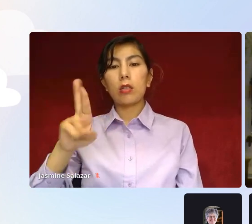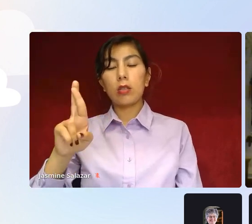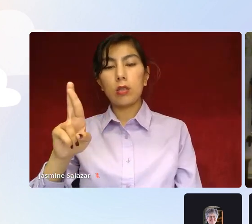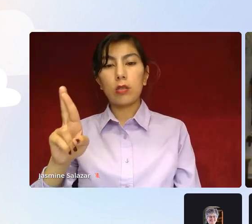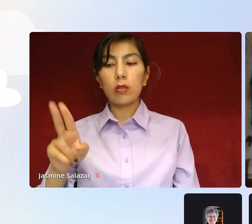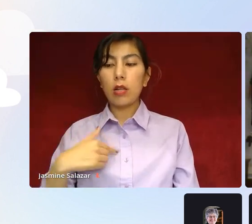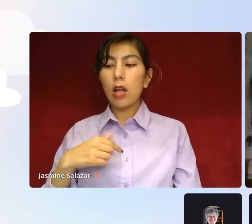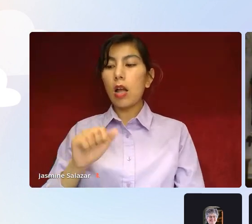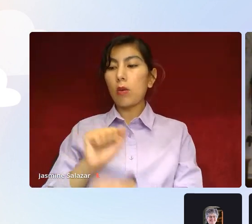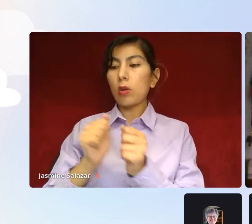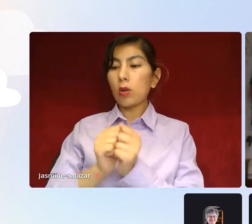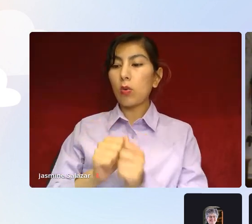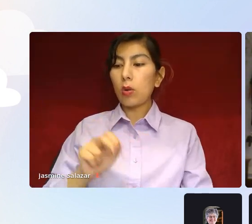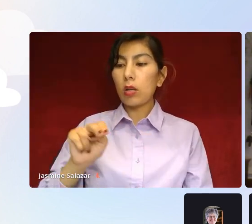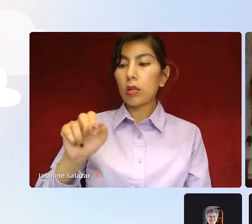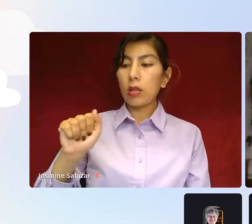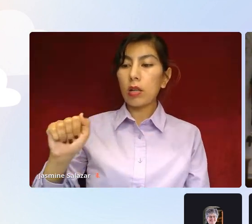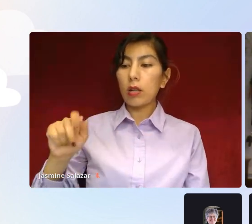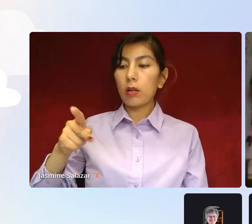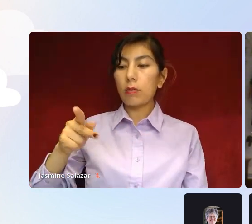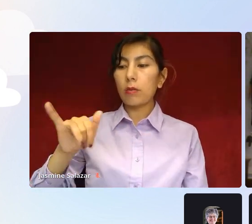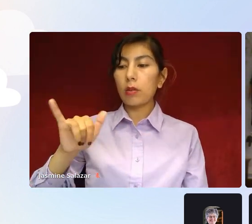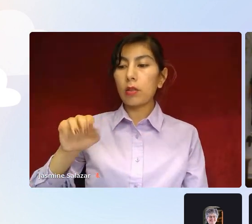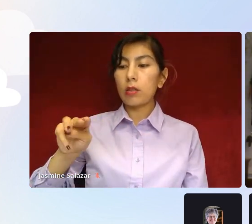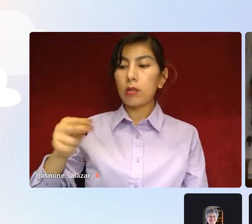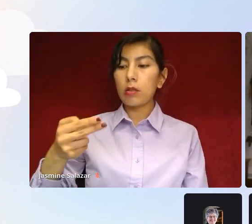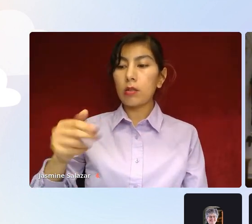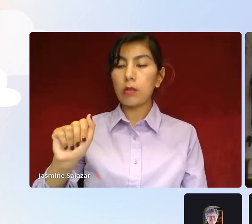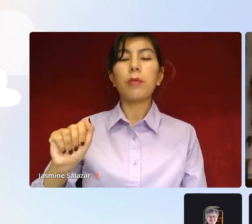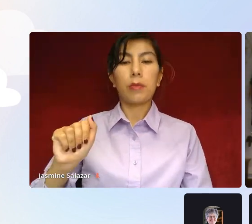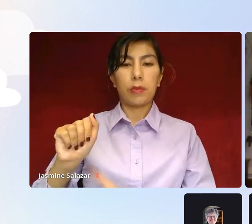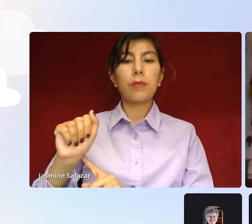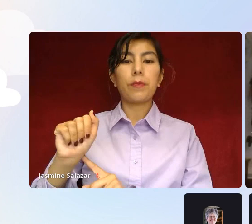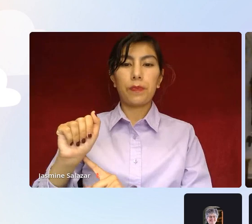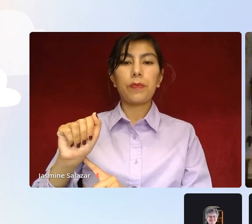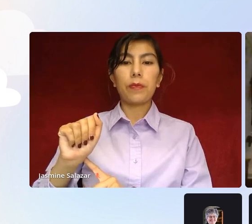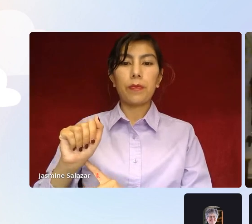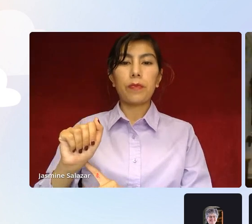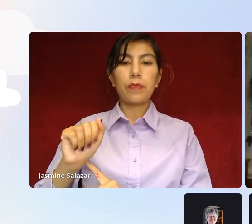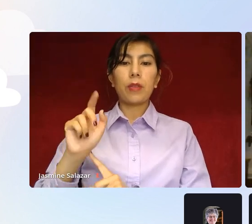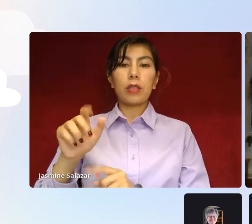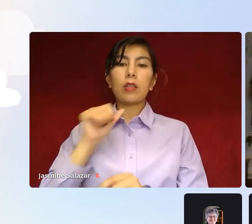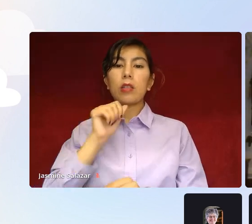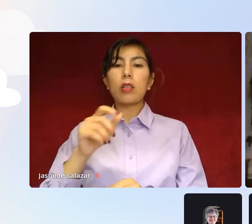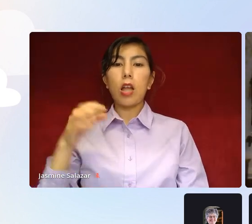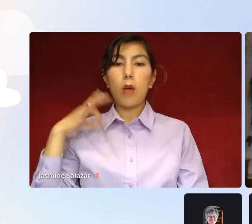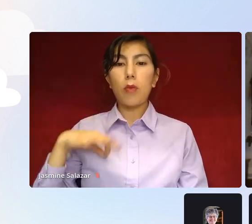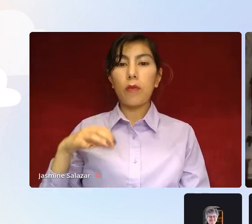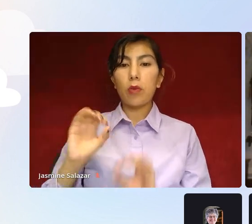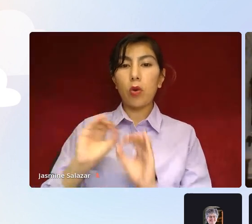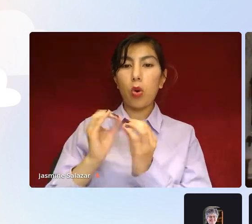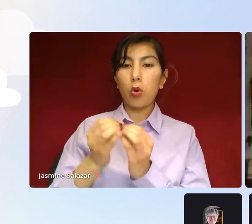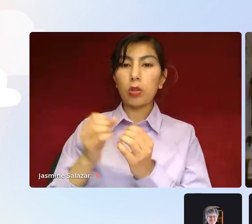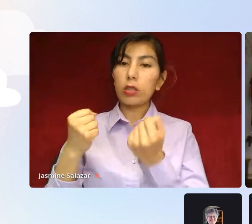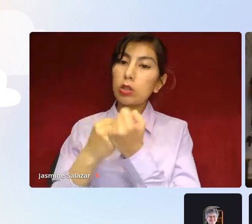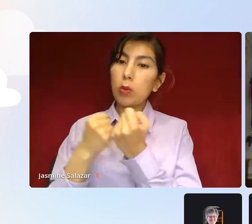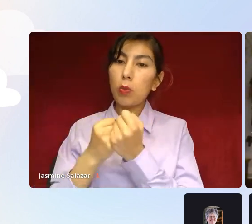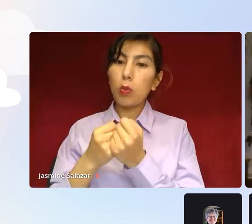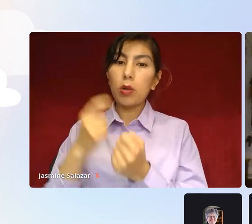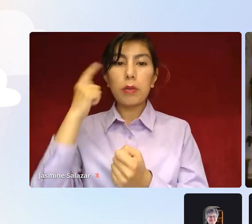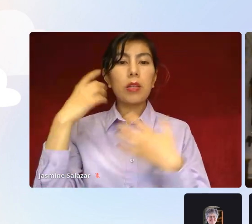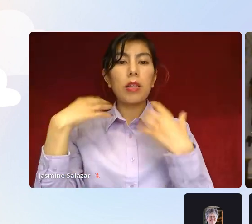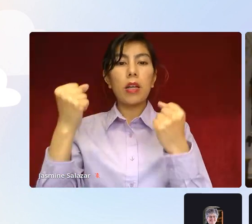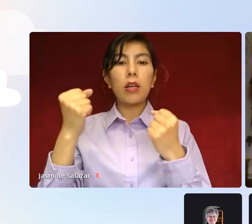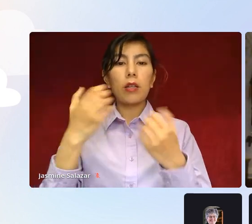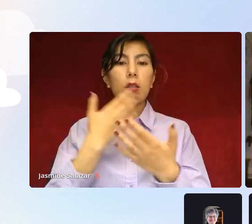NAPIMA, the National Asian American Pacific Islander Mental Health Association, which is a nonprofit organization which supports the mental health and